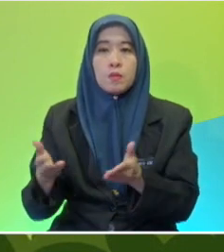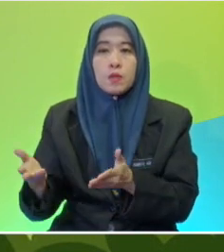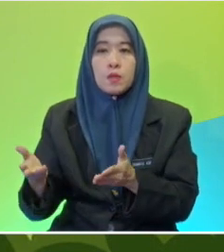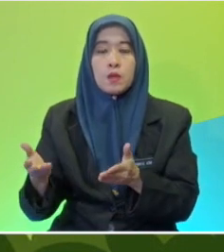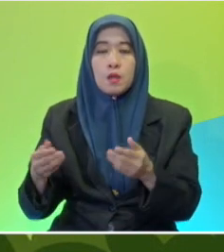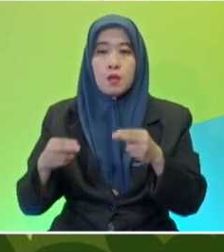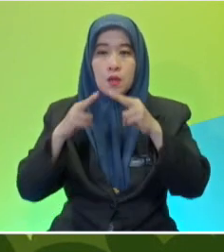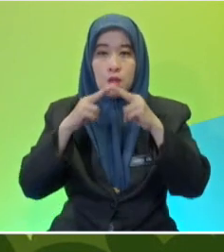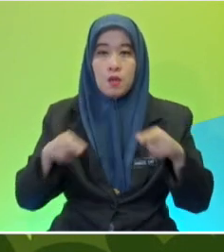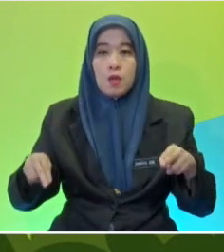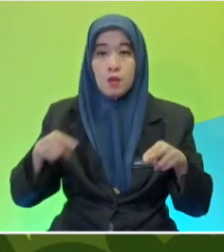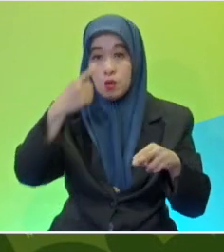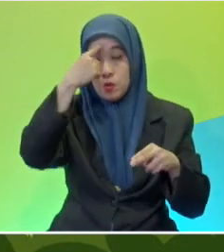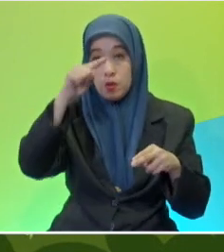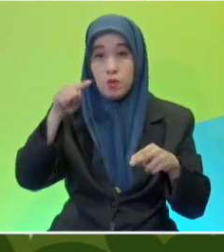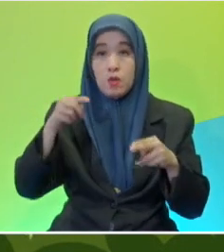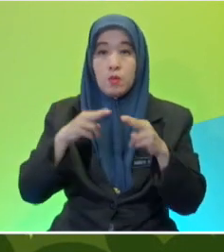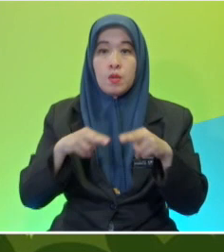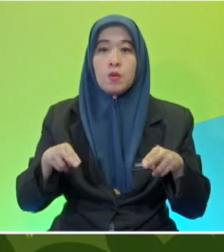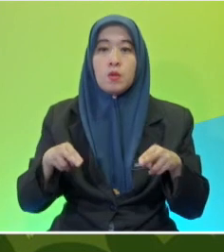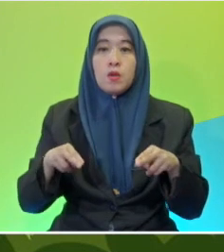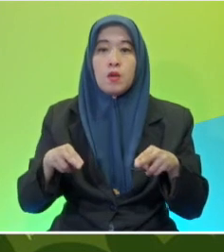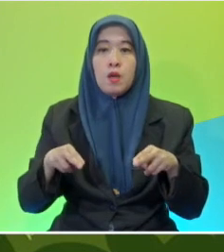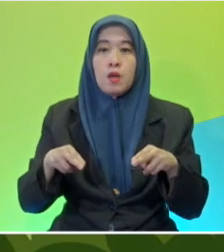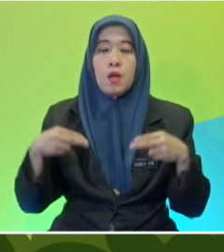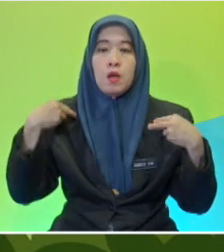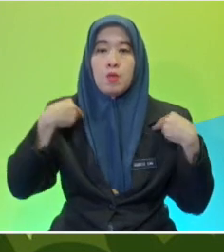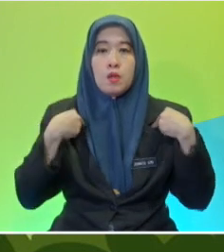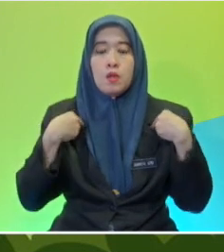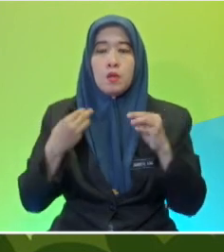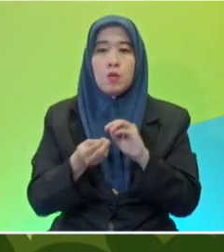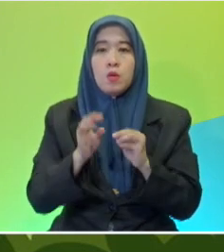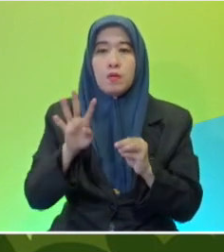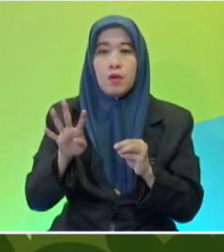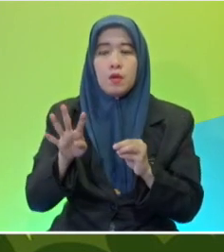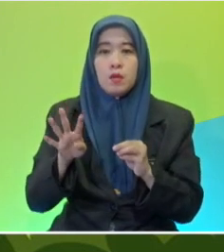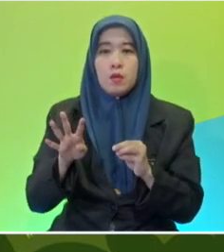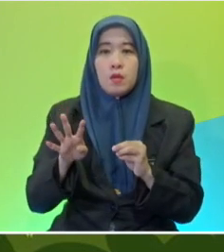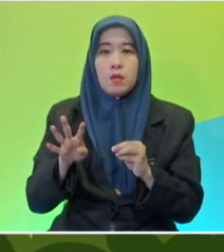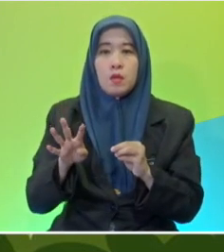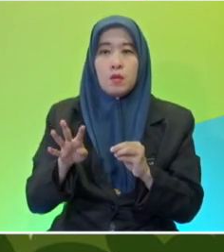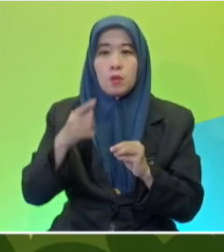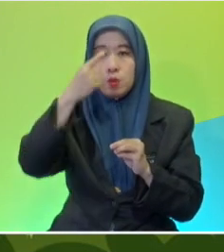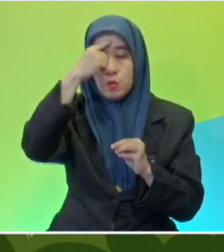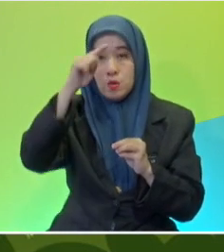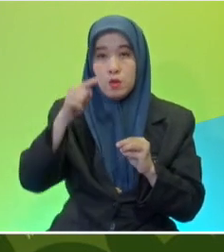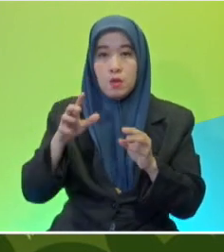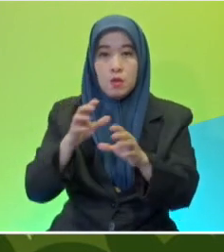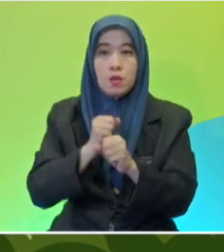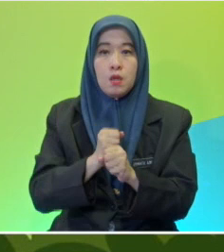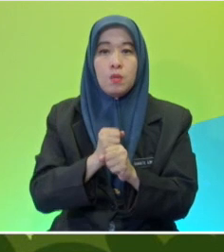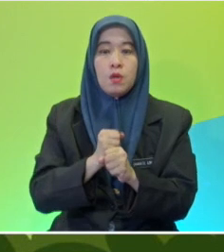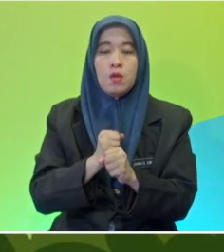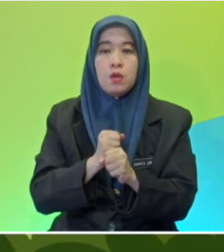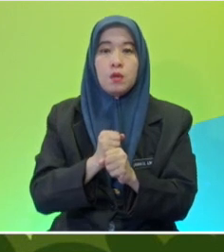habitat Yes. for animals. Yes. And number 3, I think for both humans as well as animals, they generate air, or for